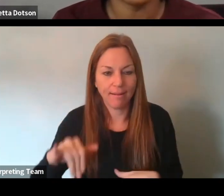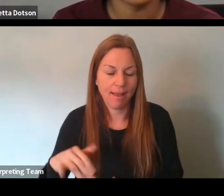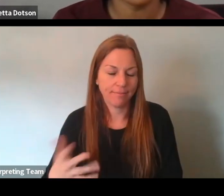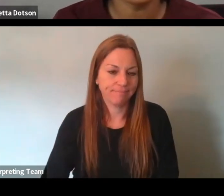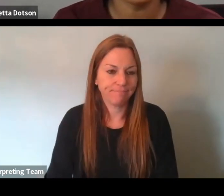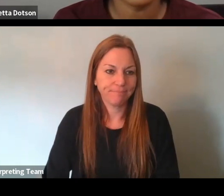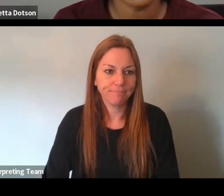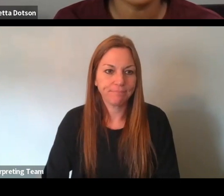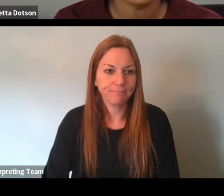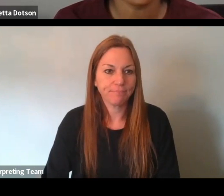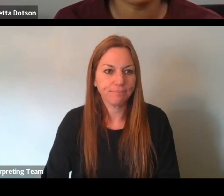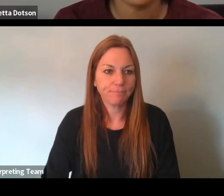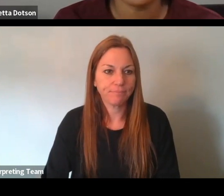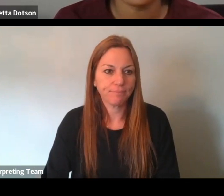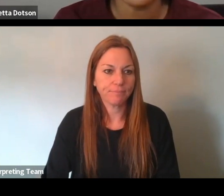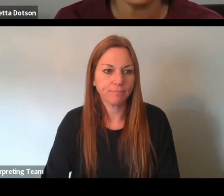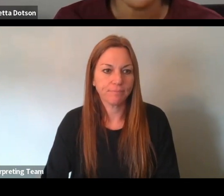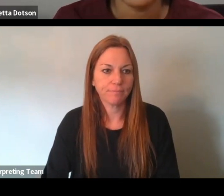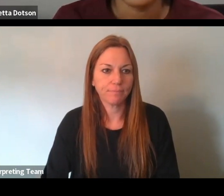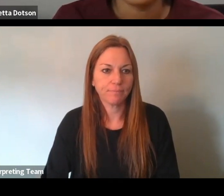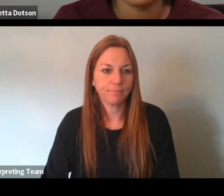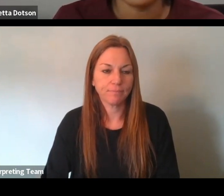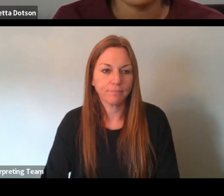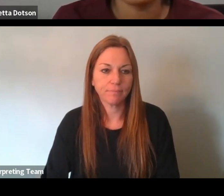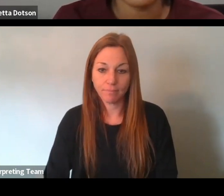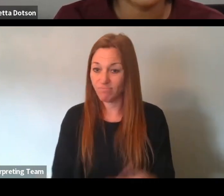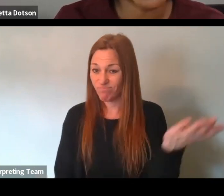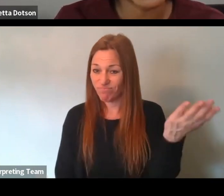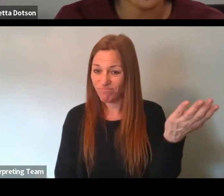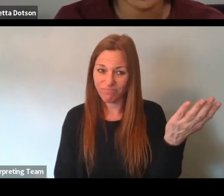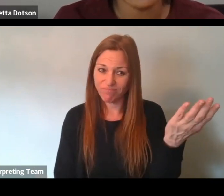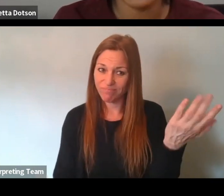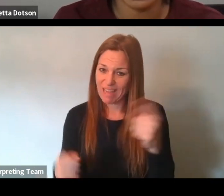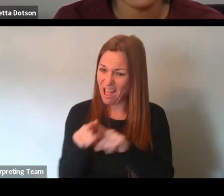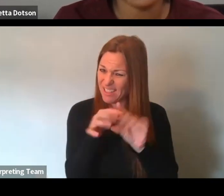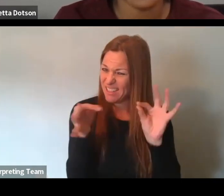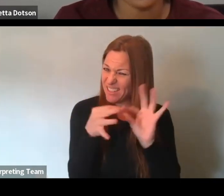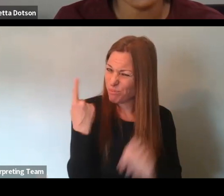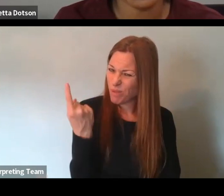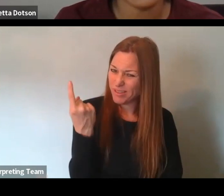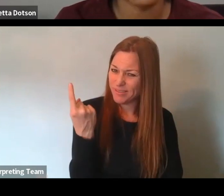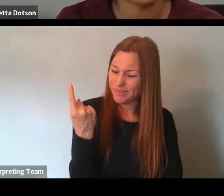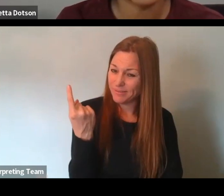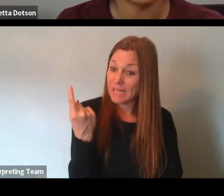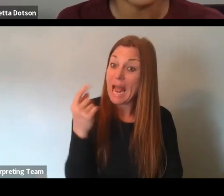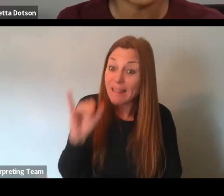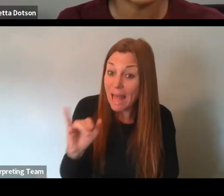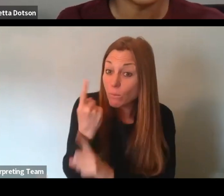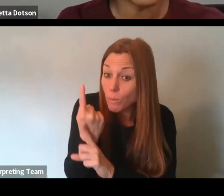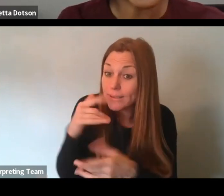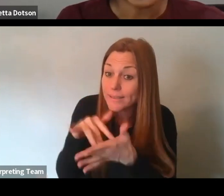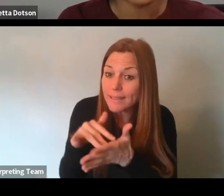So as I mentioned, only 1 study included neuroimaging, and that was a small study. And this is not trying to knock